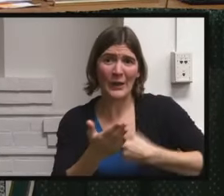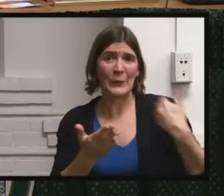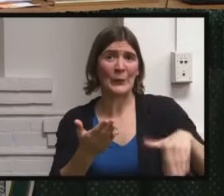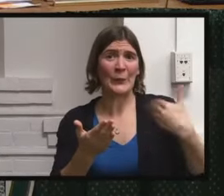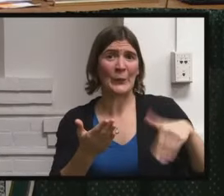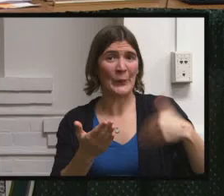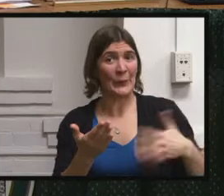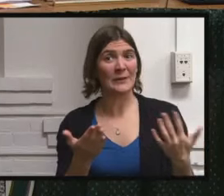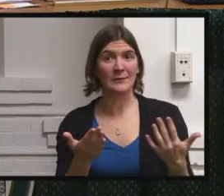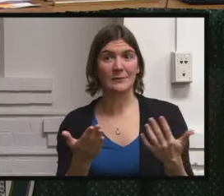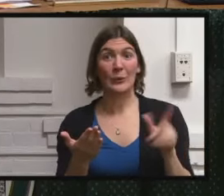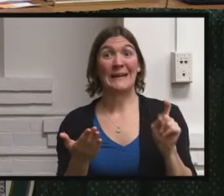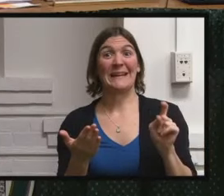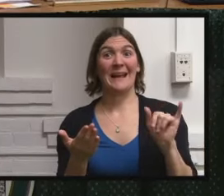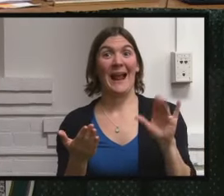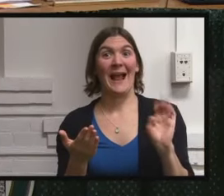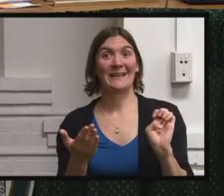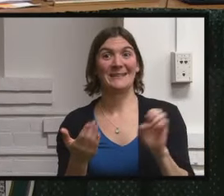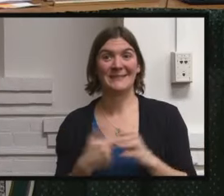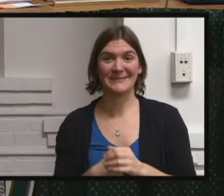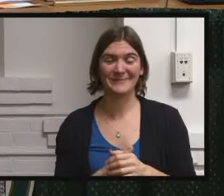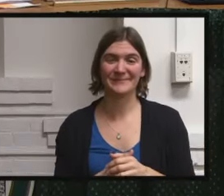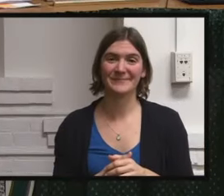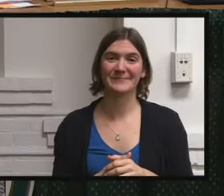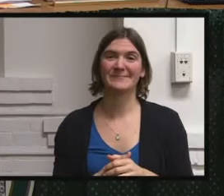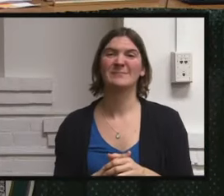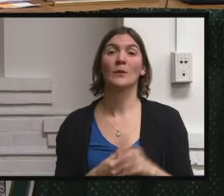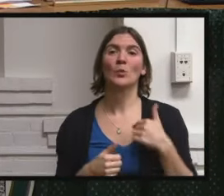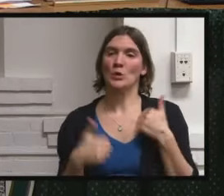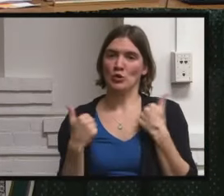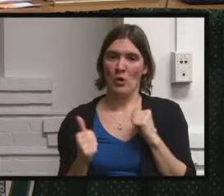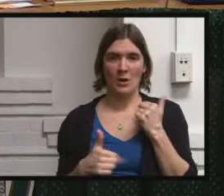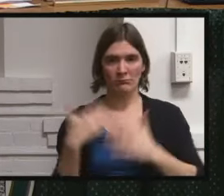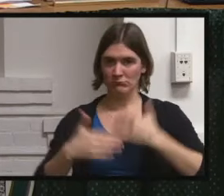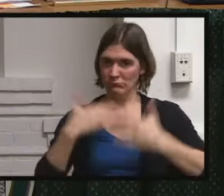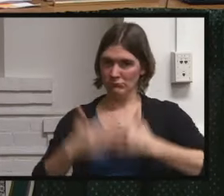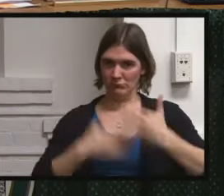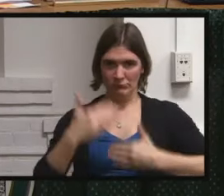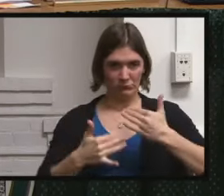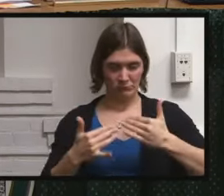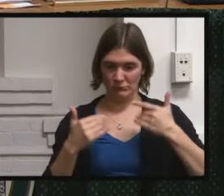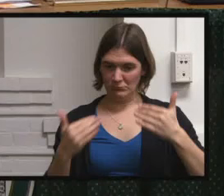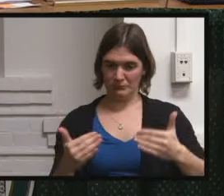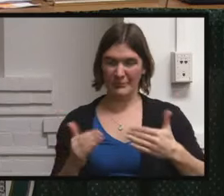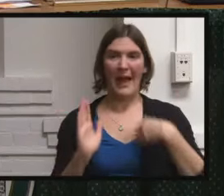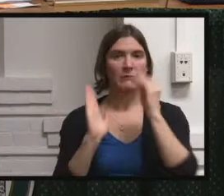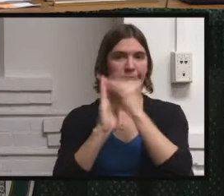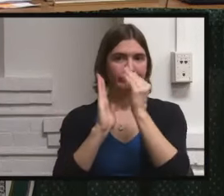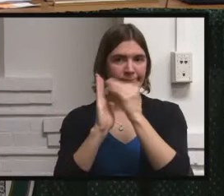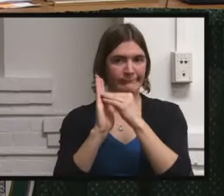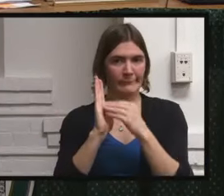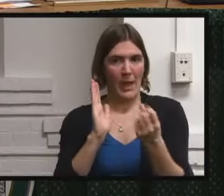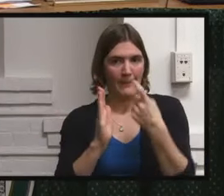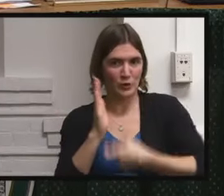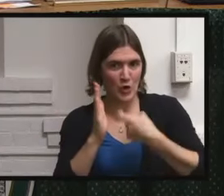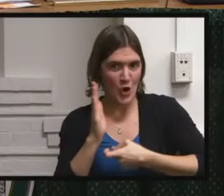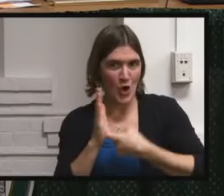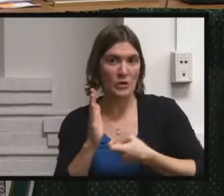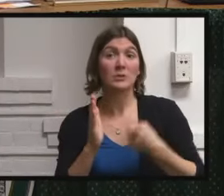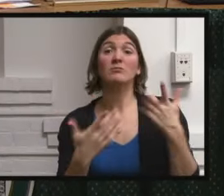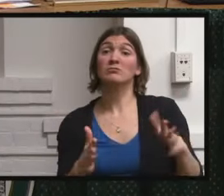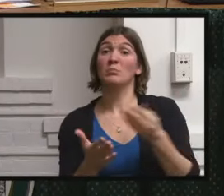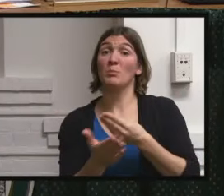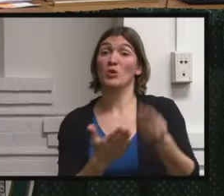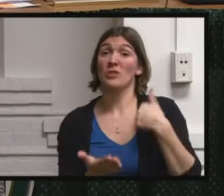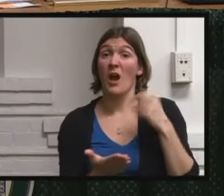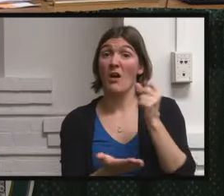for hockey and for other purposes. So we moved as quickly as we could. The details of that are documented here. The purchase